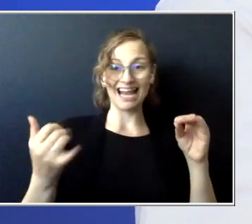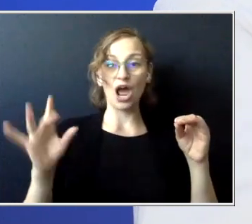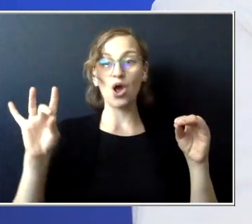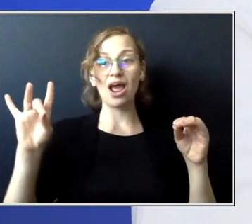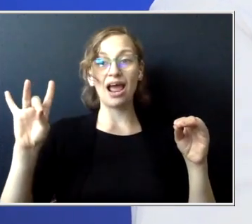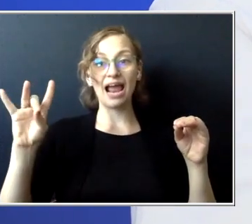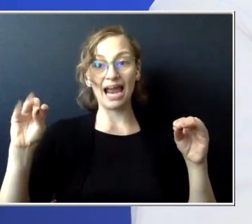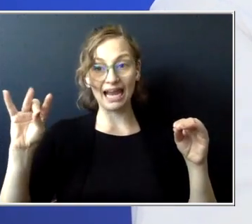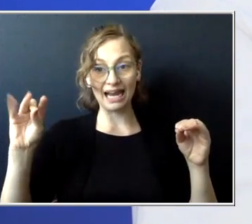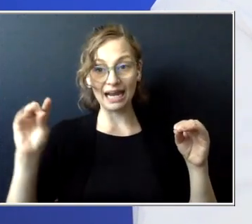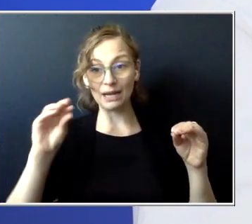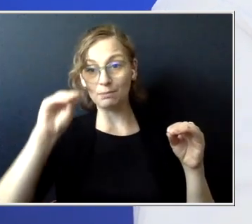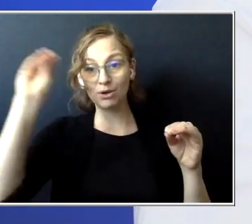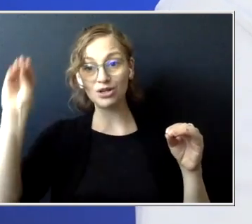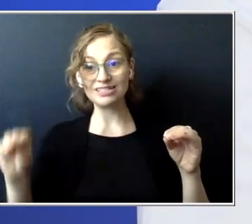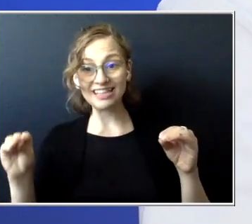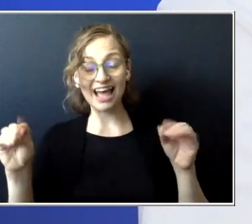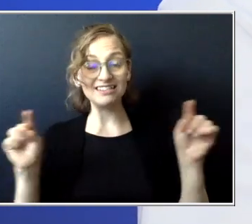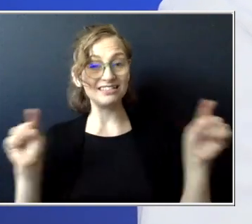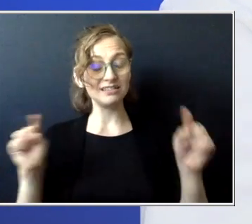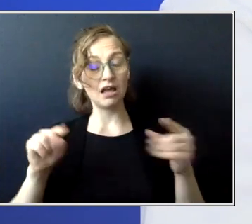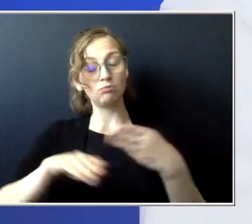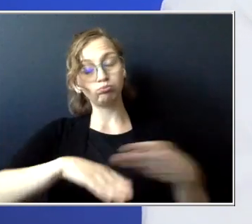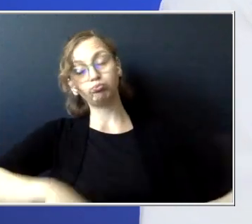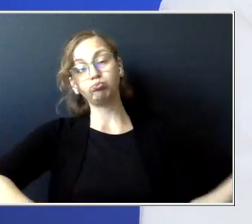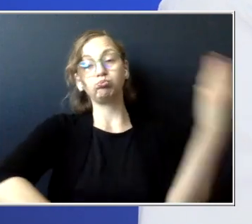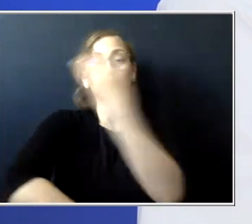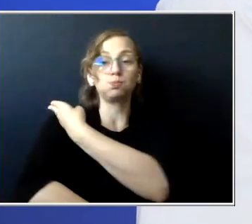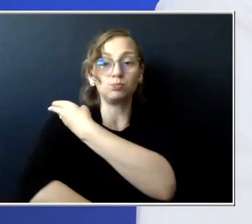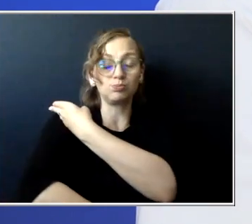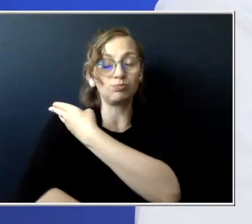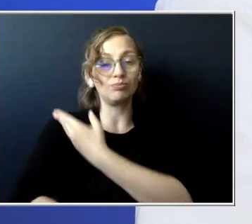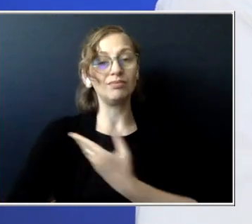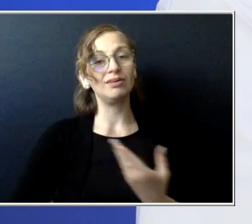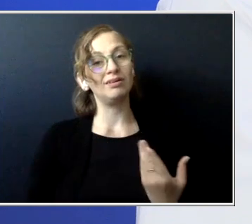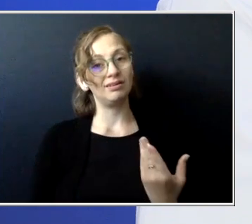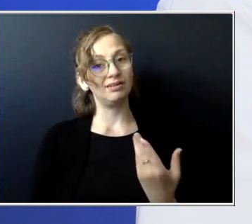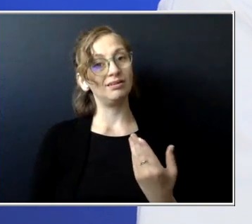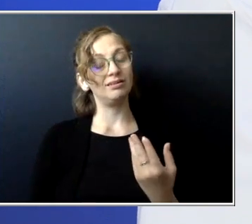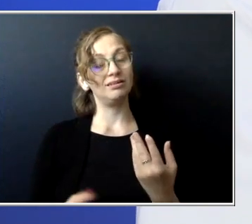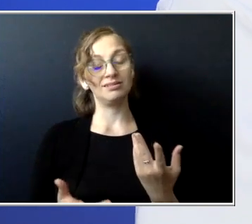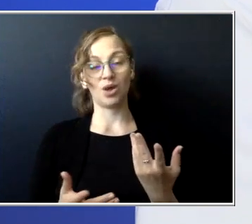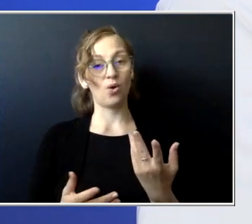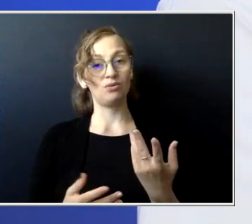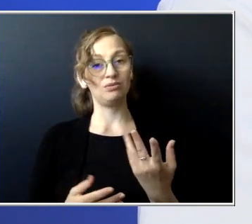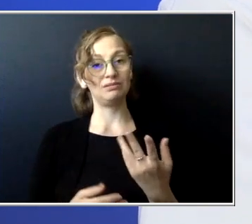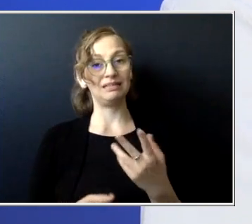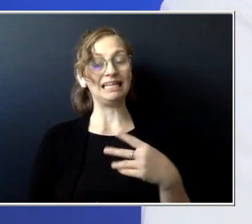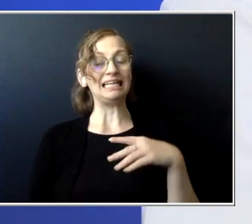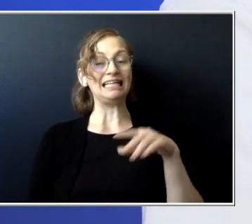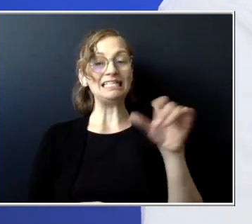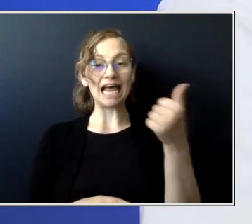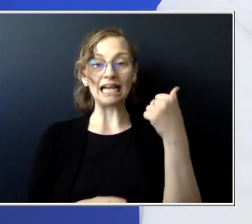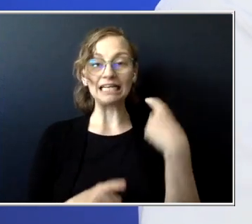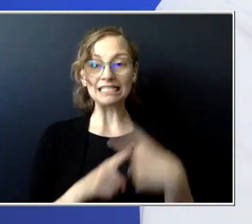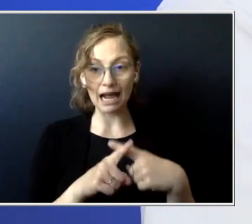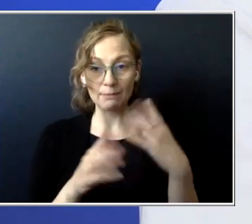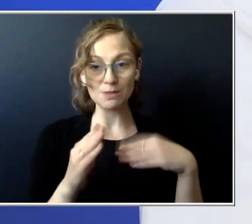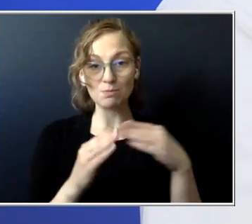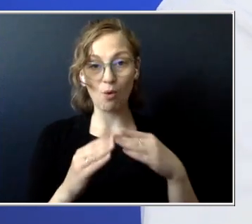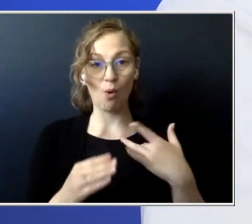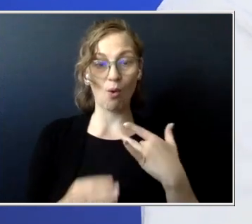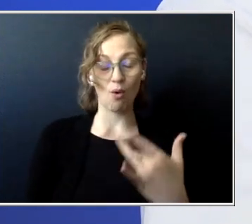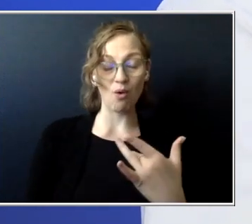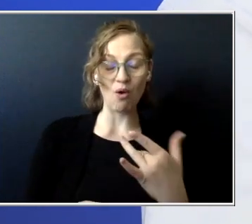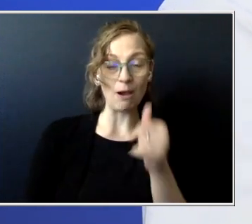that offers a 10-fold increase in likelihood of survival for a condition, and it's important to remember